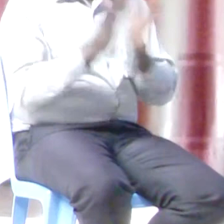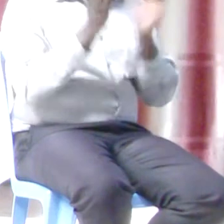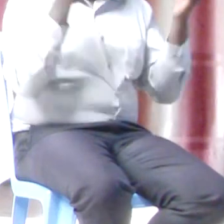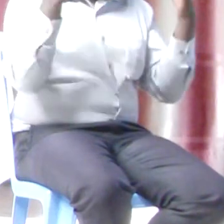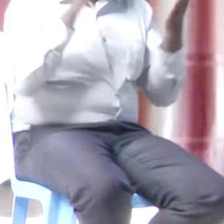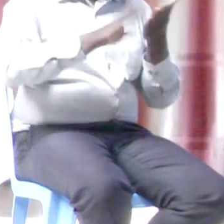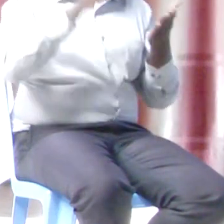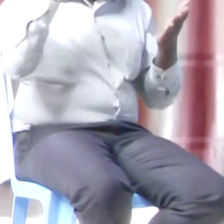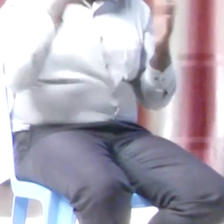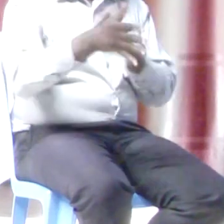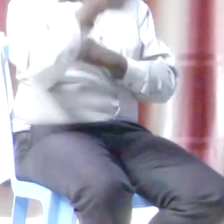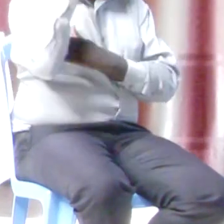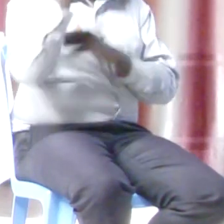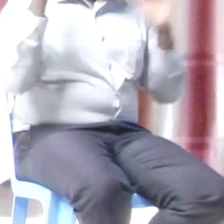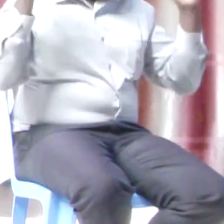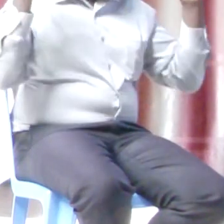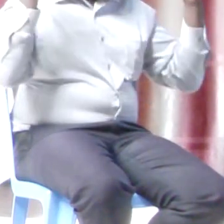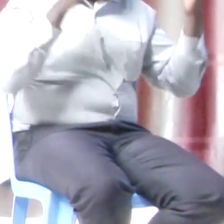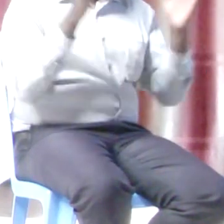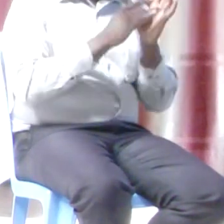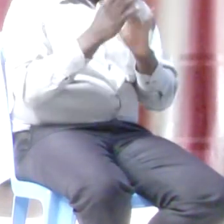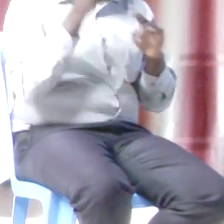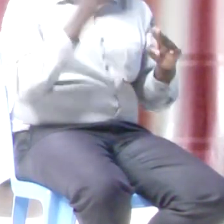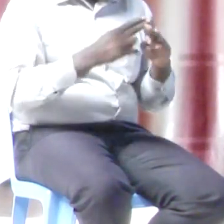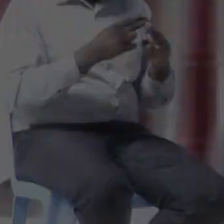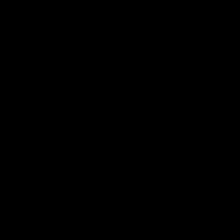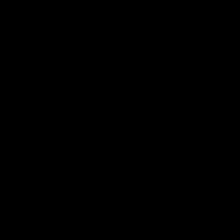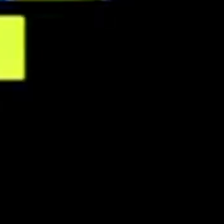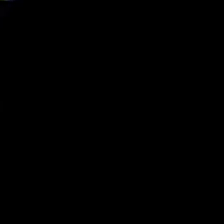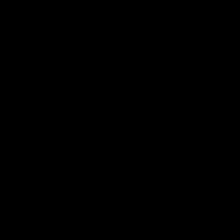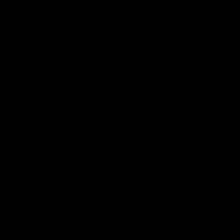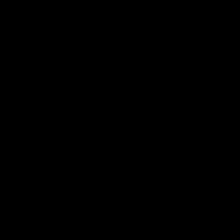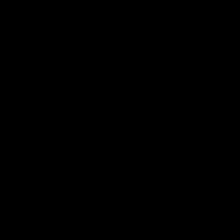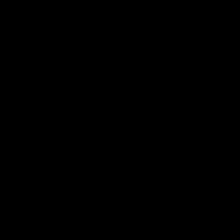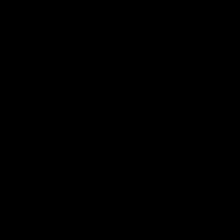Glory to God. Glory to God. In Jesus' name. Amen.